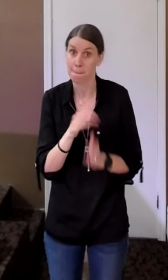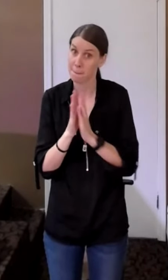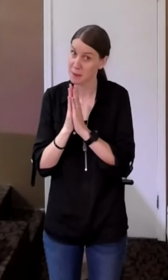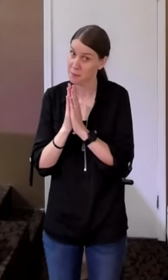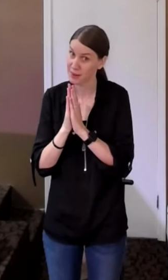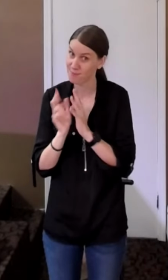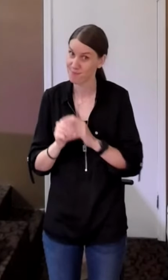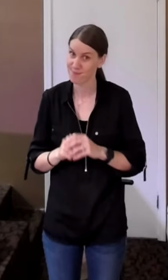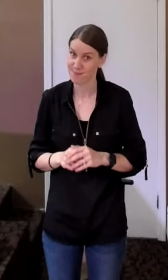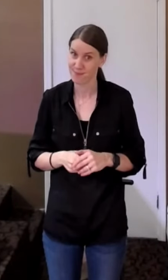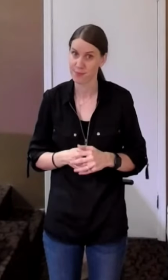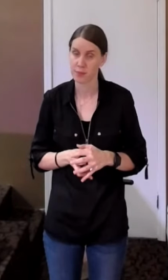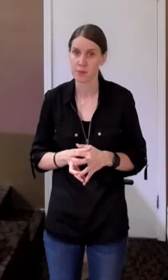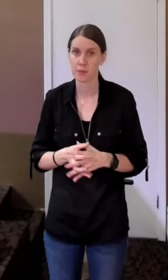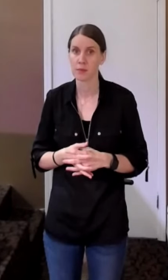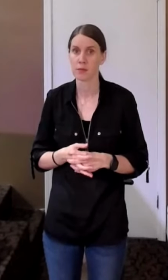it.